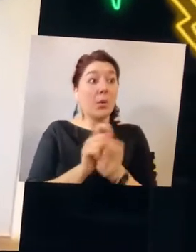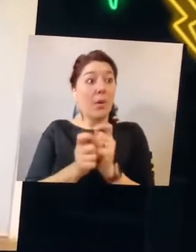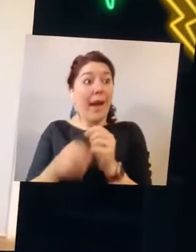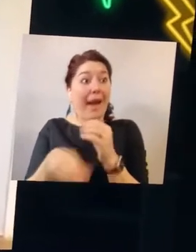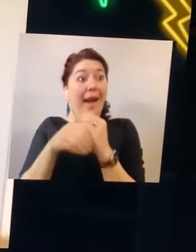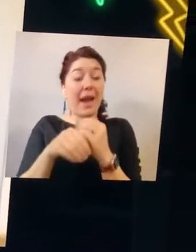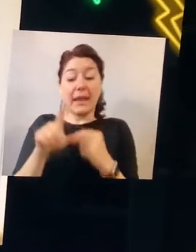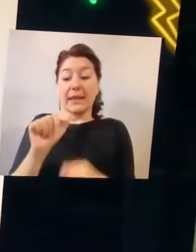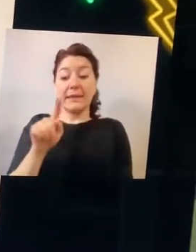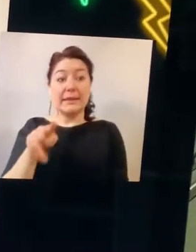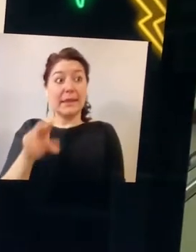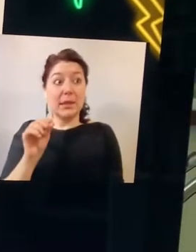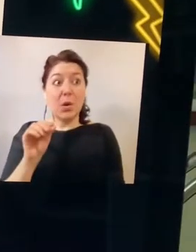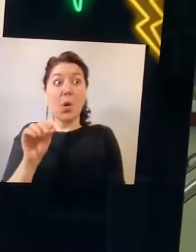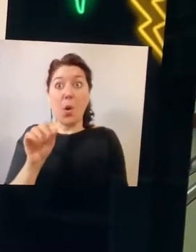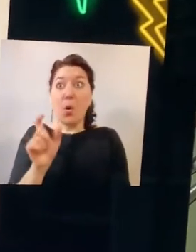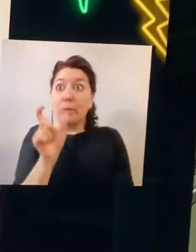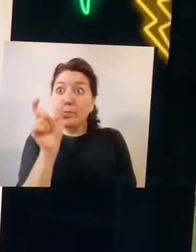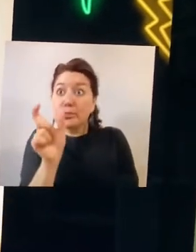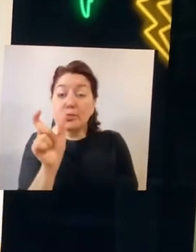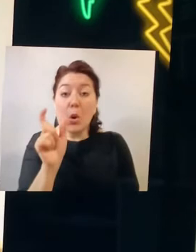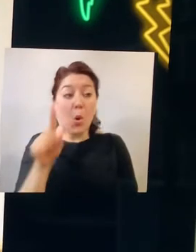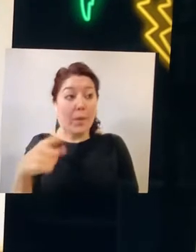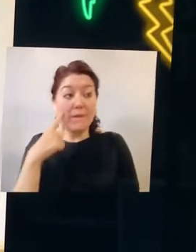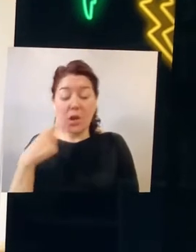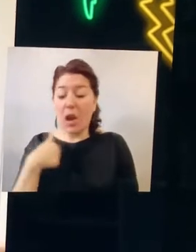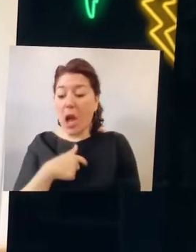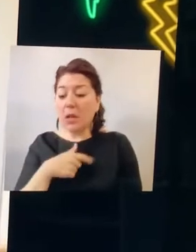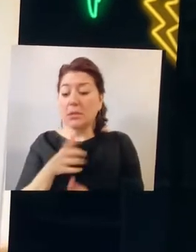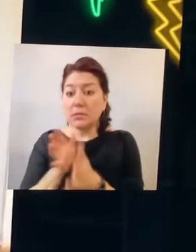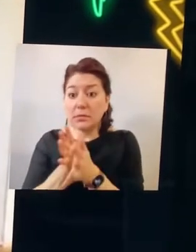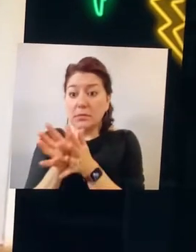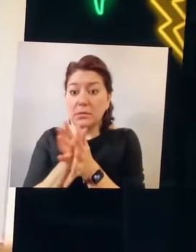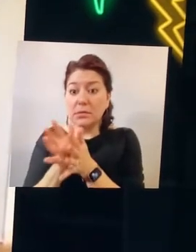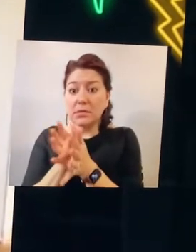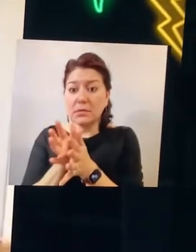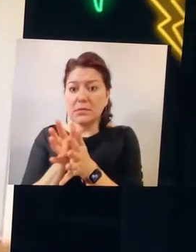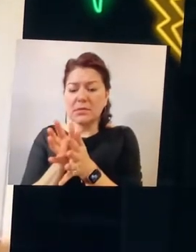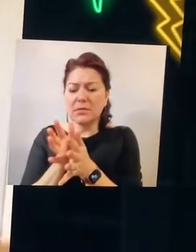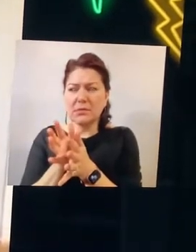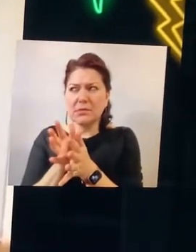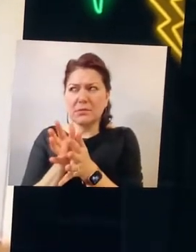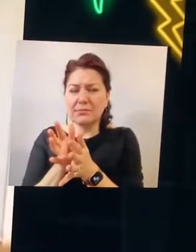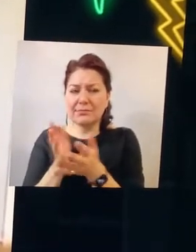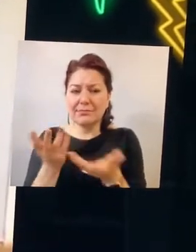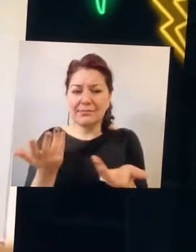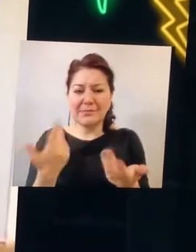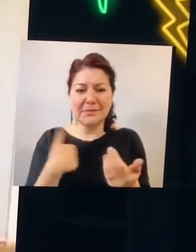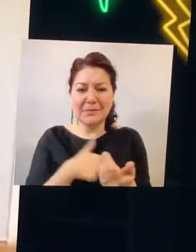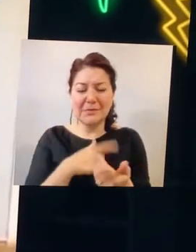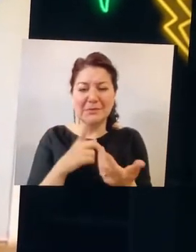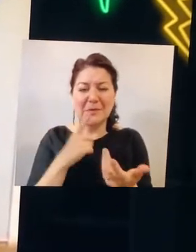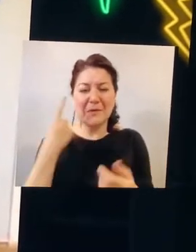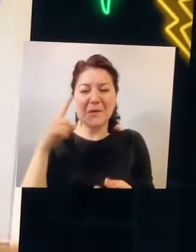Latinos, we're really going to be speaking to the choir. We don't need a Latino